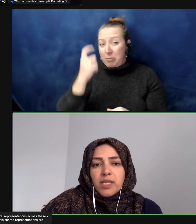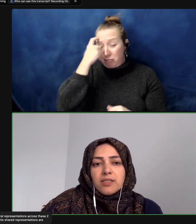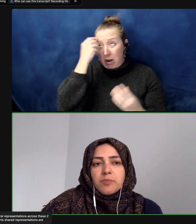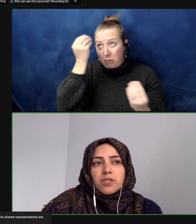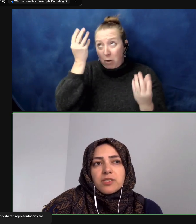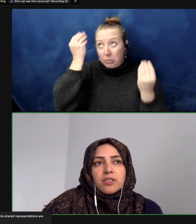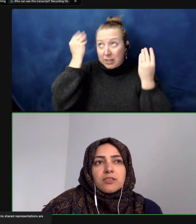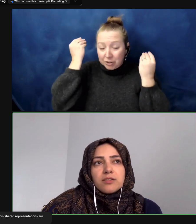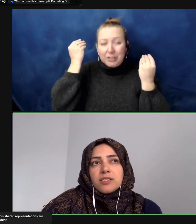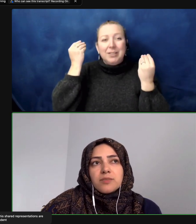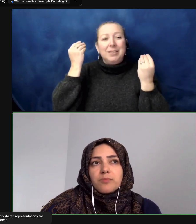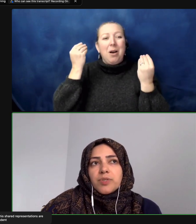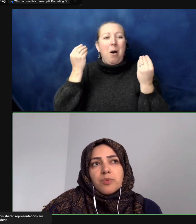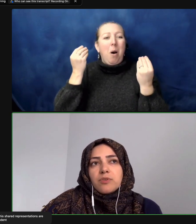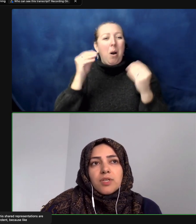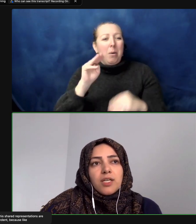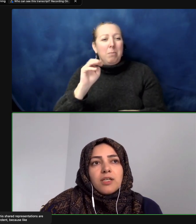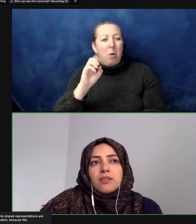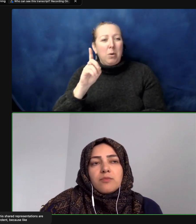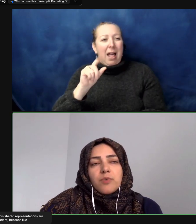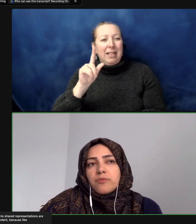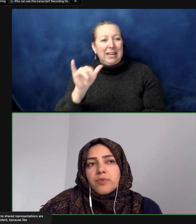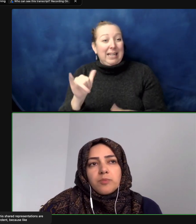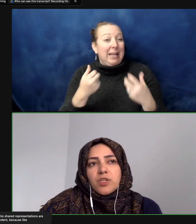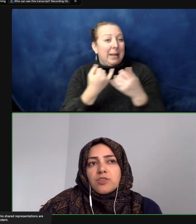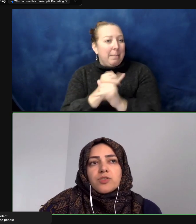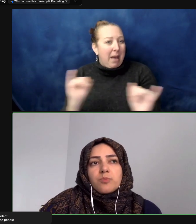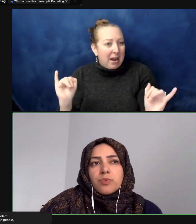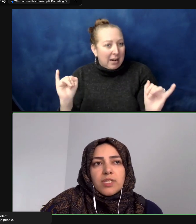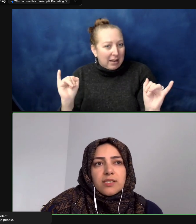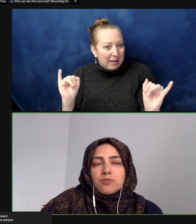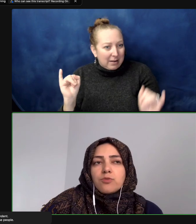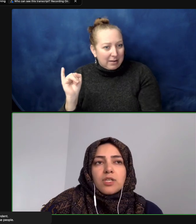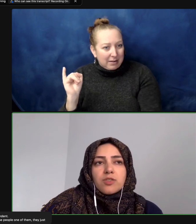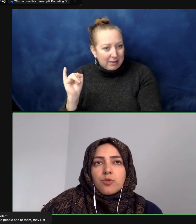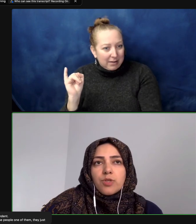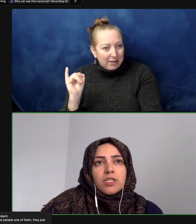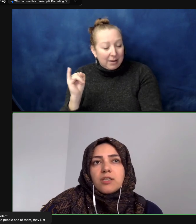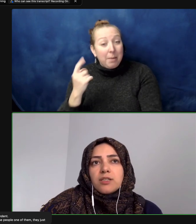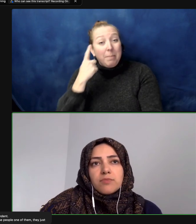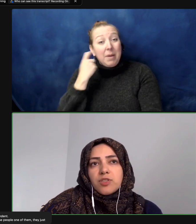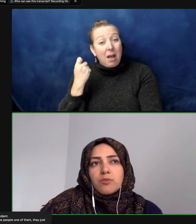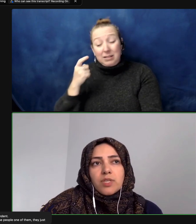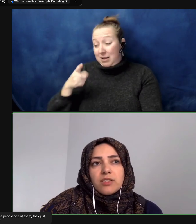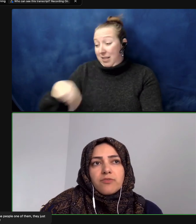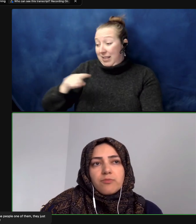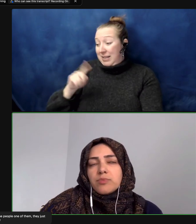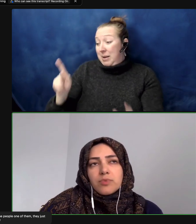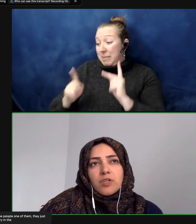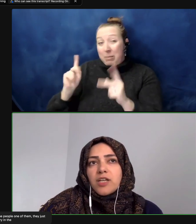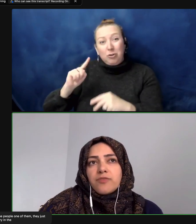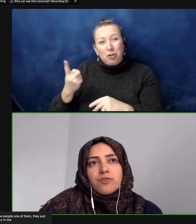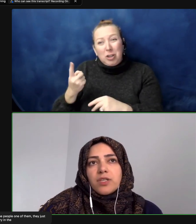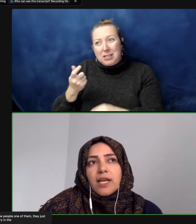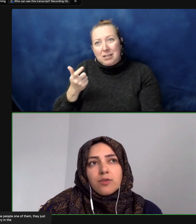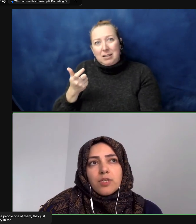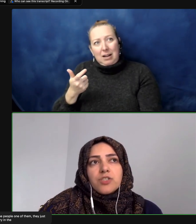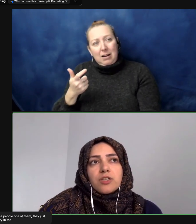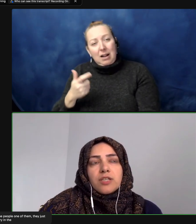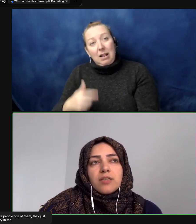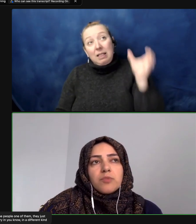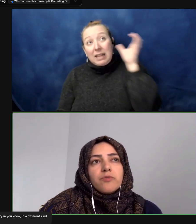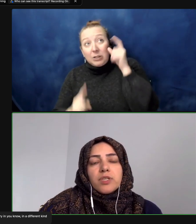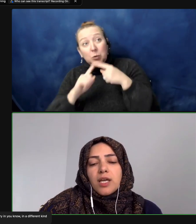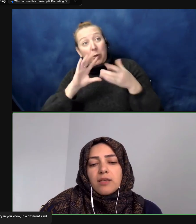modality independent, because these people, one of them, they just listen to the story in a different